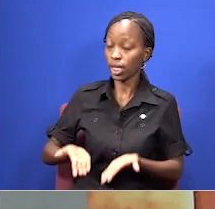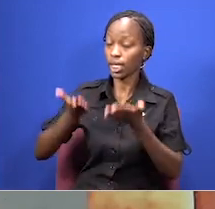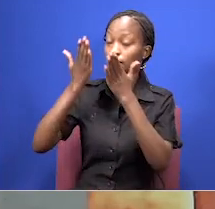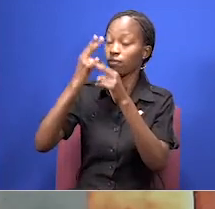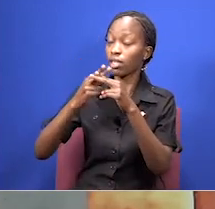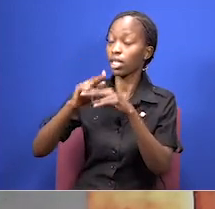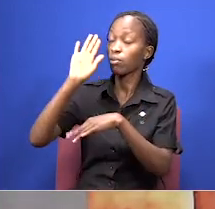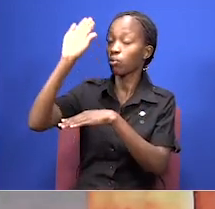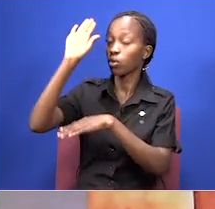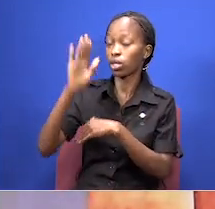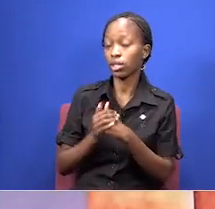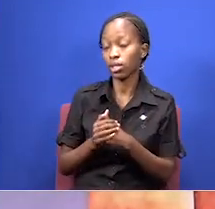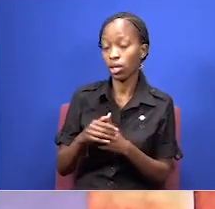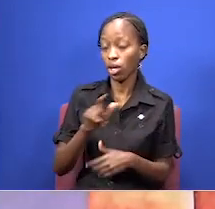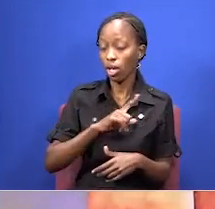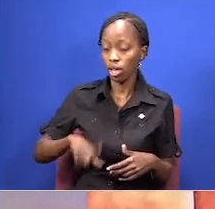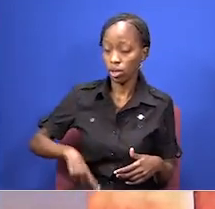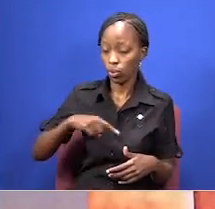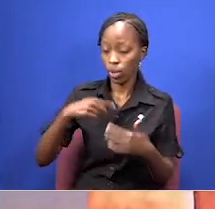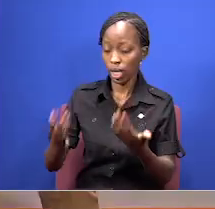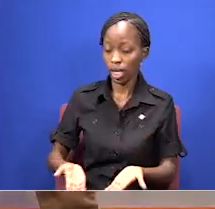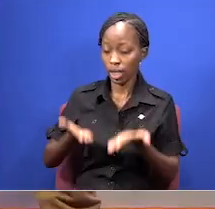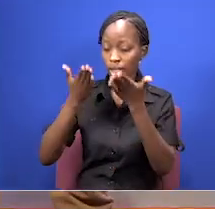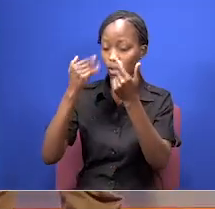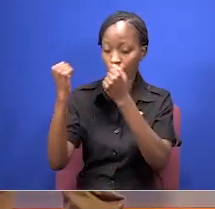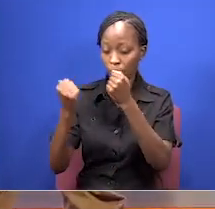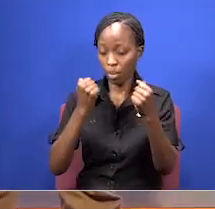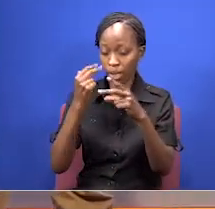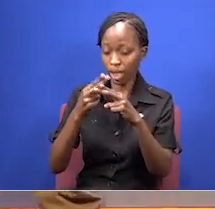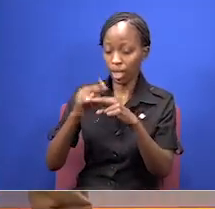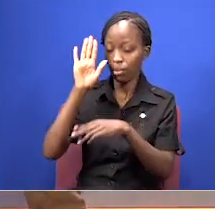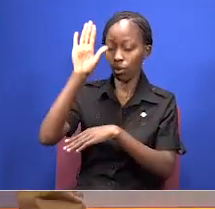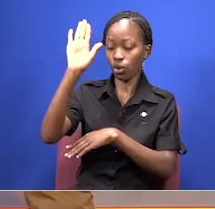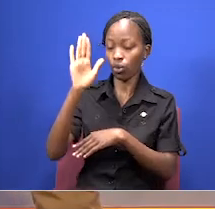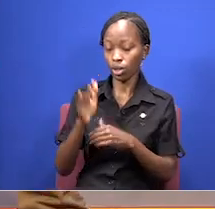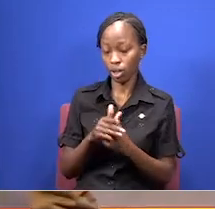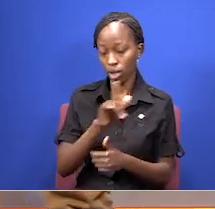name today. We exalt your mighty name today, oh God.